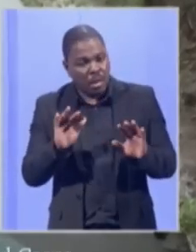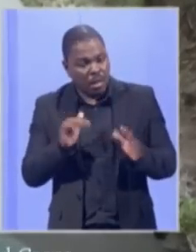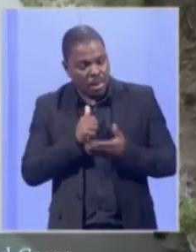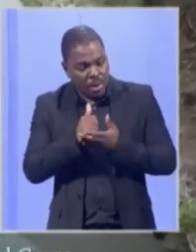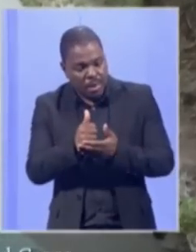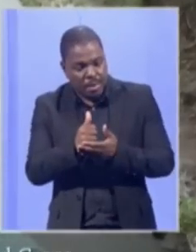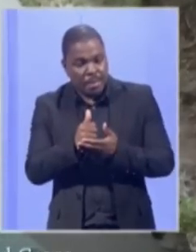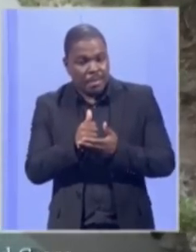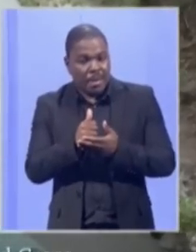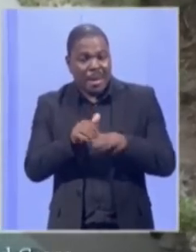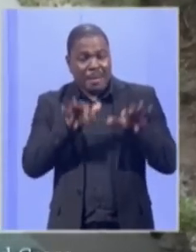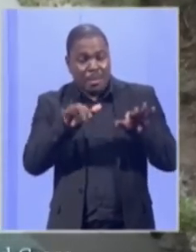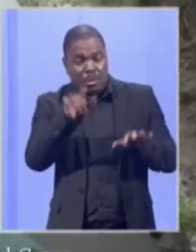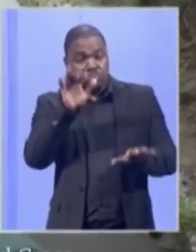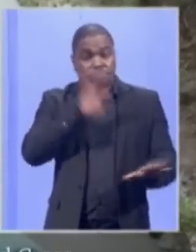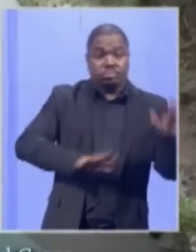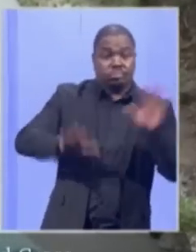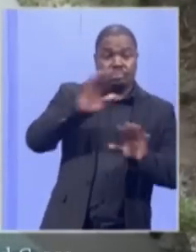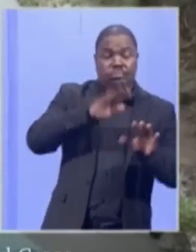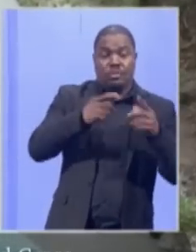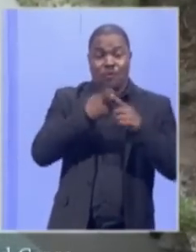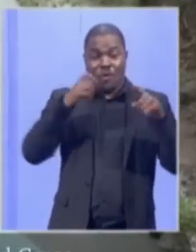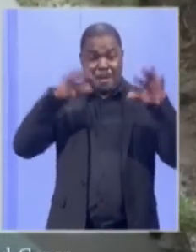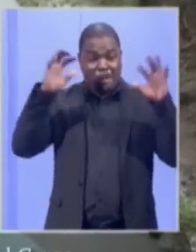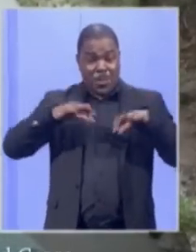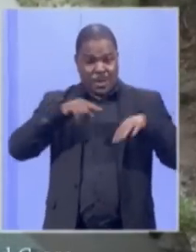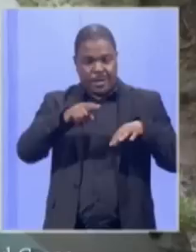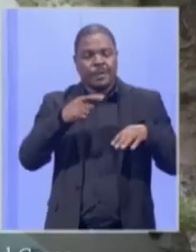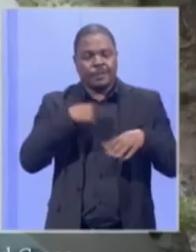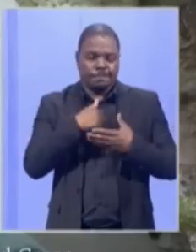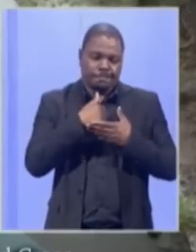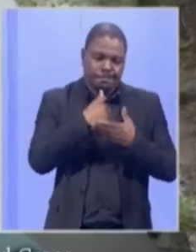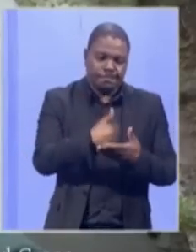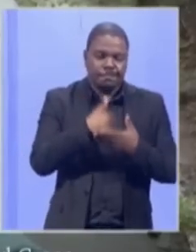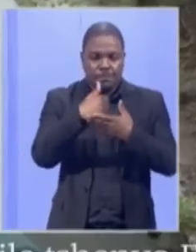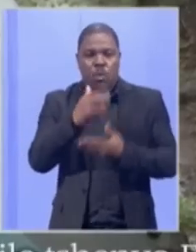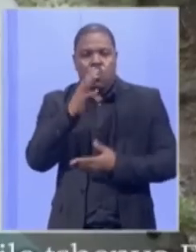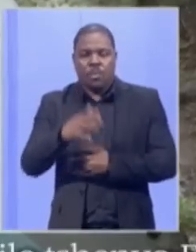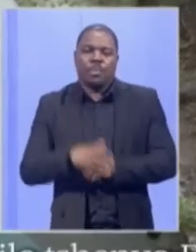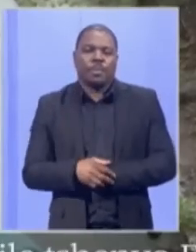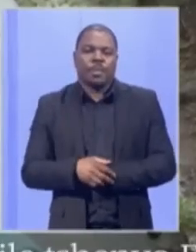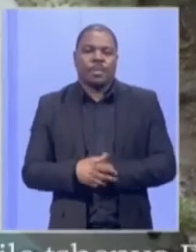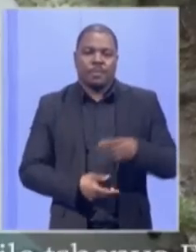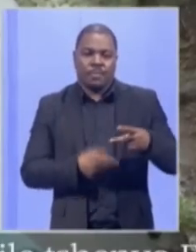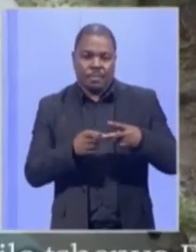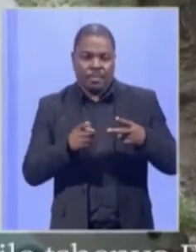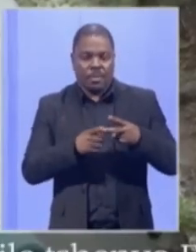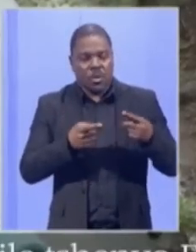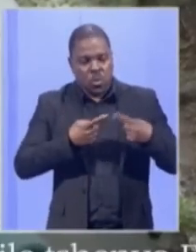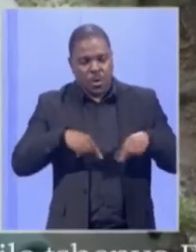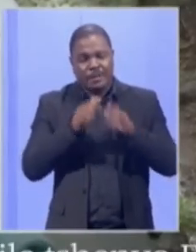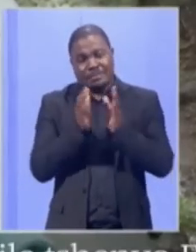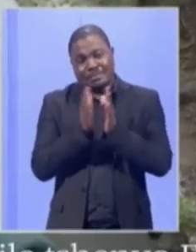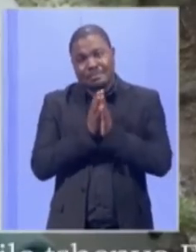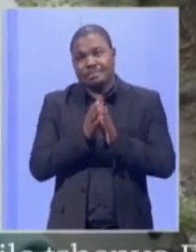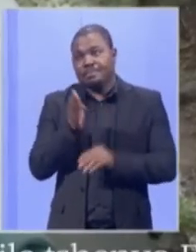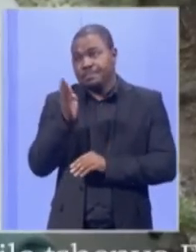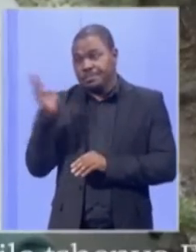phalla batho ba loreng ba ile affected ka humanitarian relief re bona hore na re ba thusa jwang empa fela ntse re hoeletsa